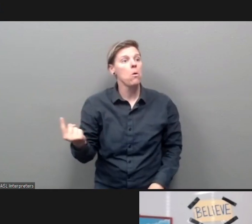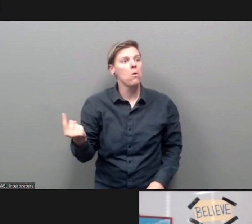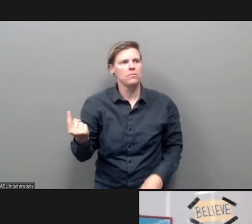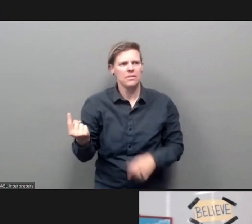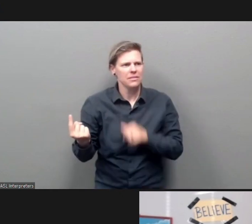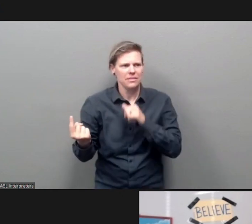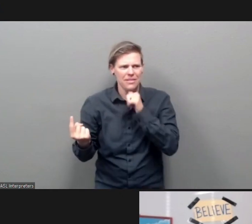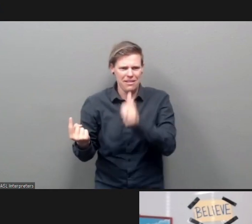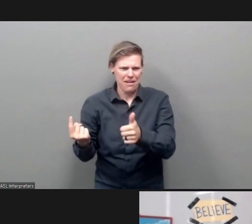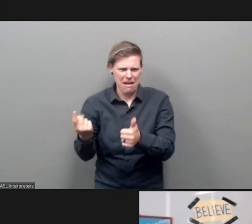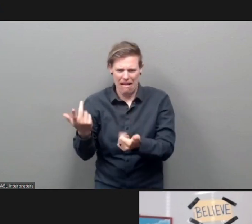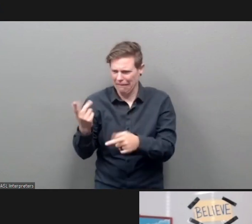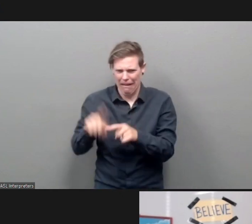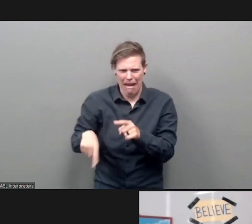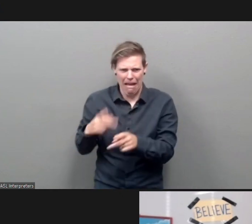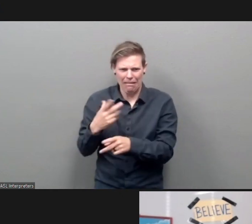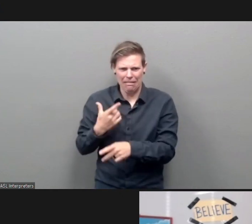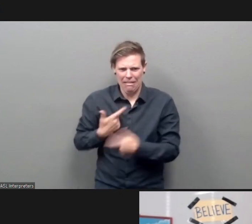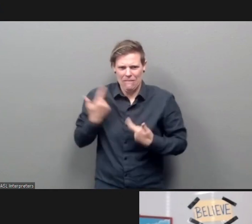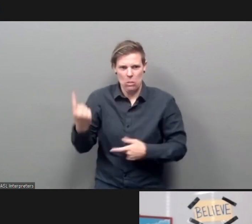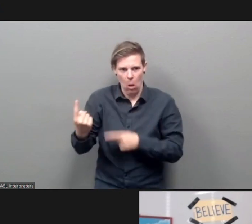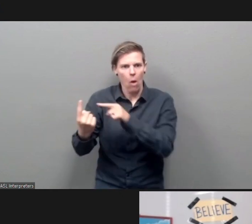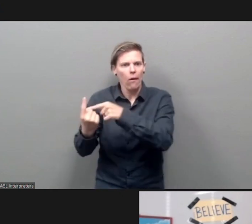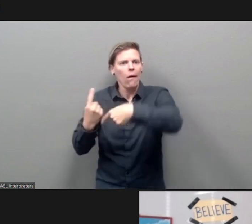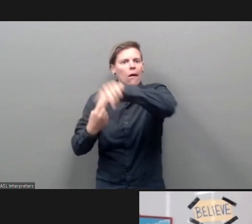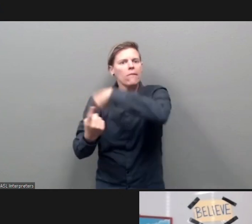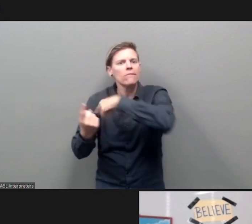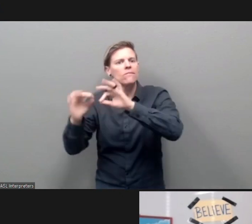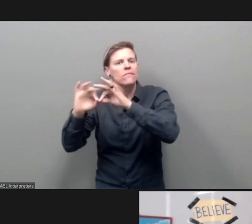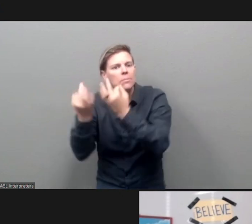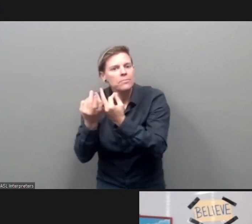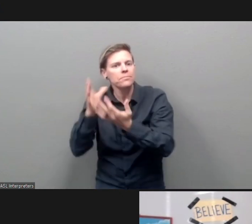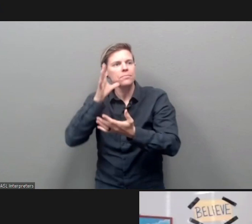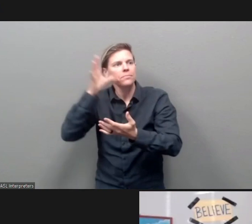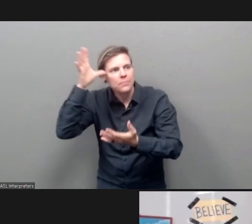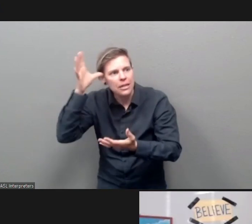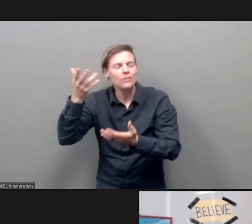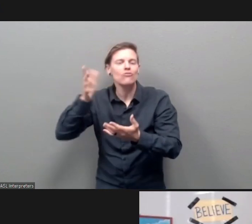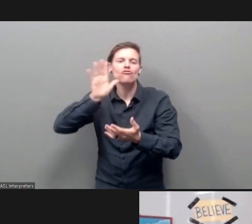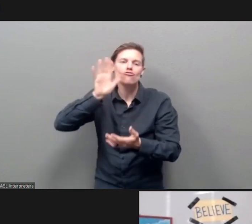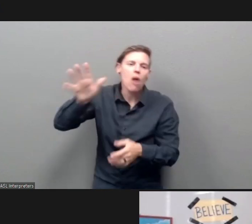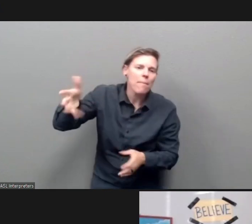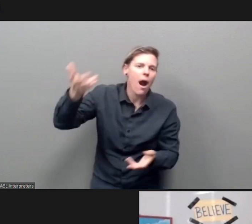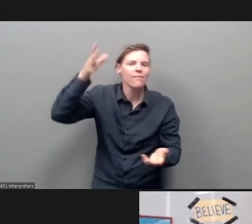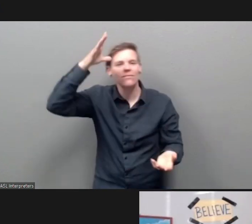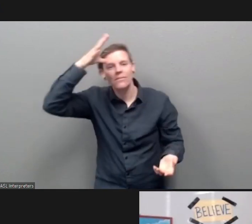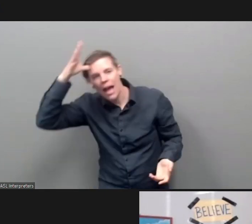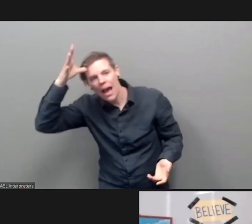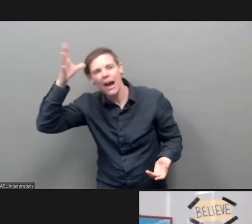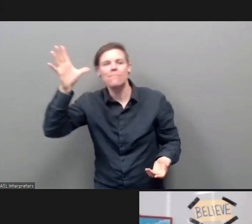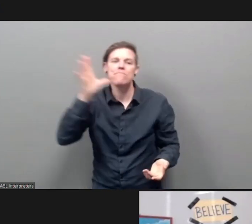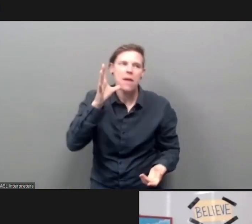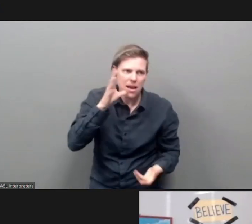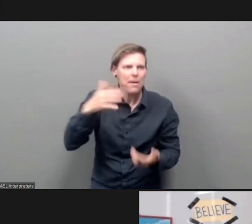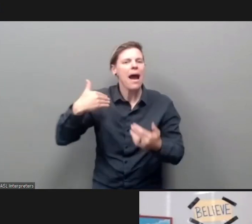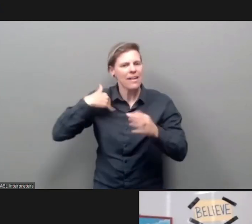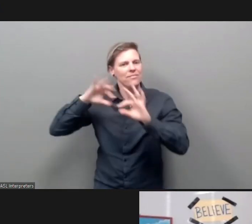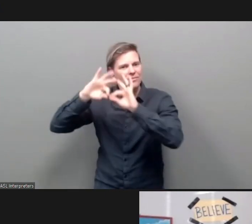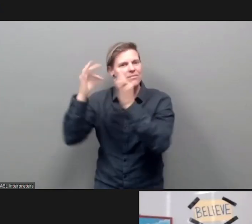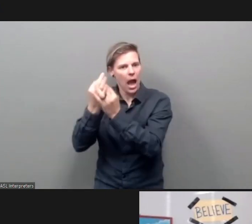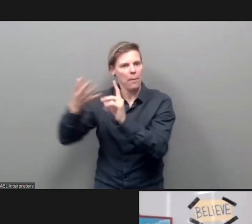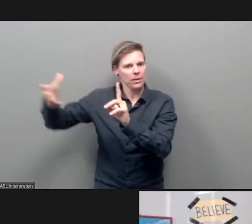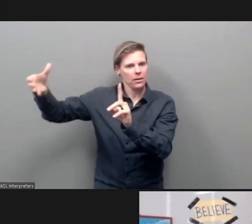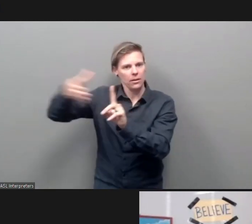you could make a case, but a lot of kids see their grandma, their grandpa, their parents. Once you get over 65, your chances of